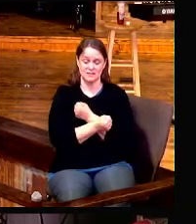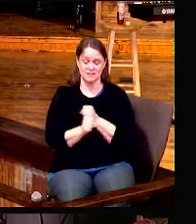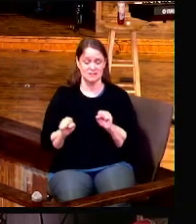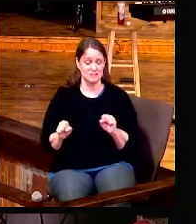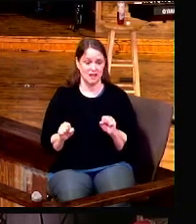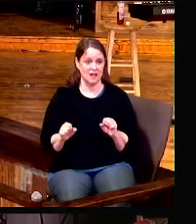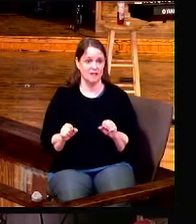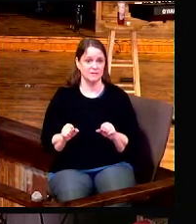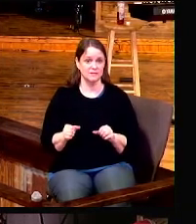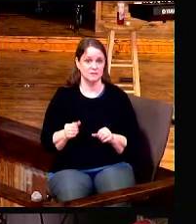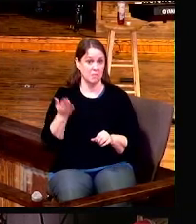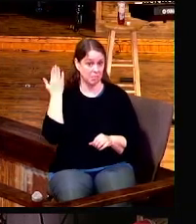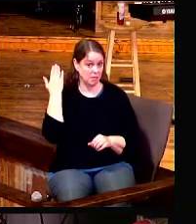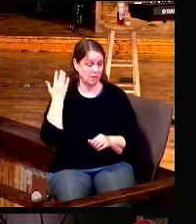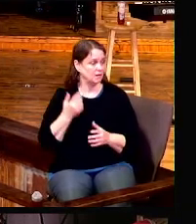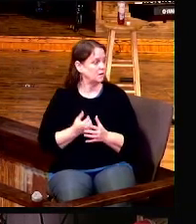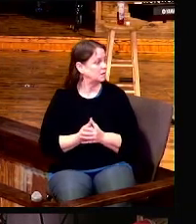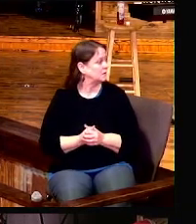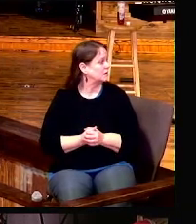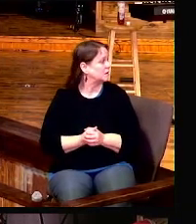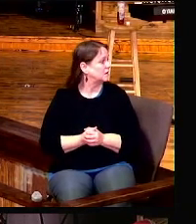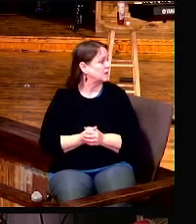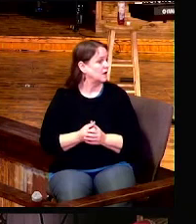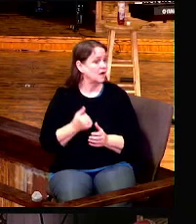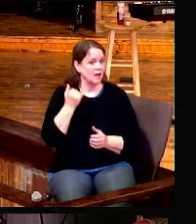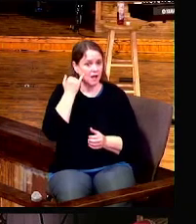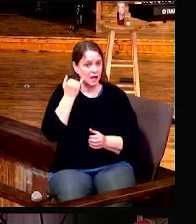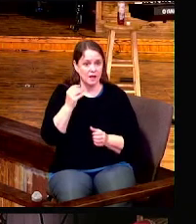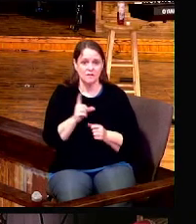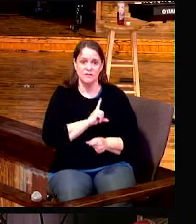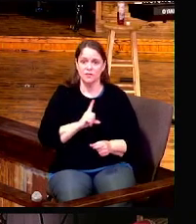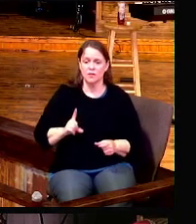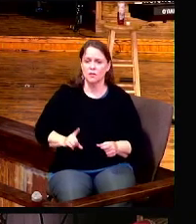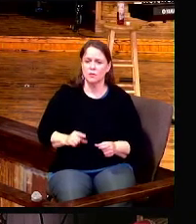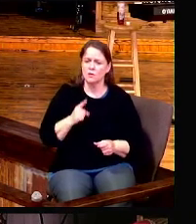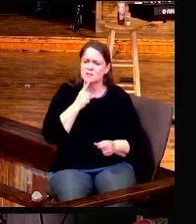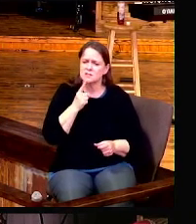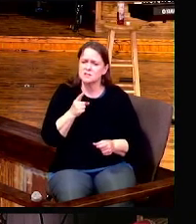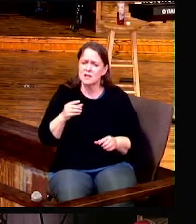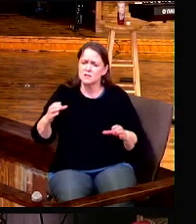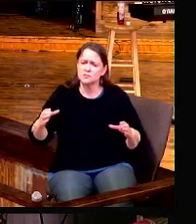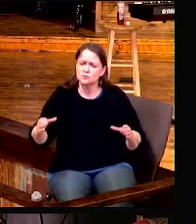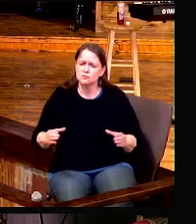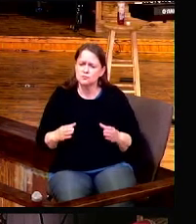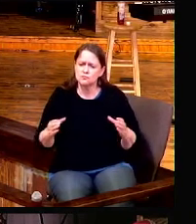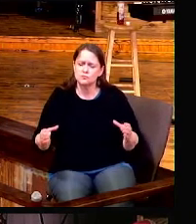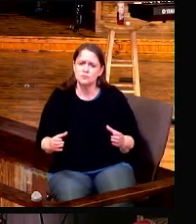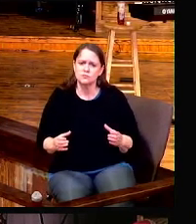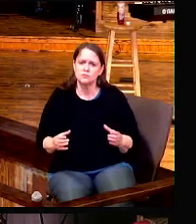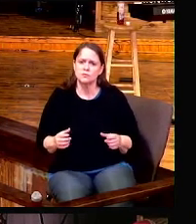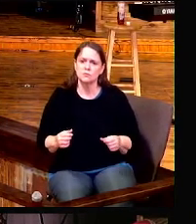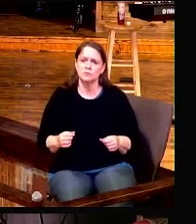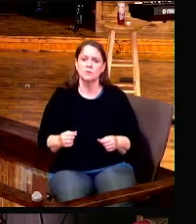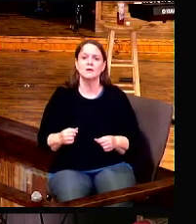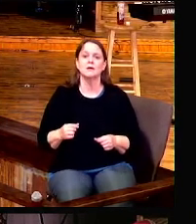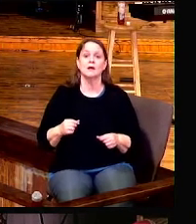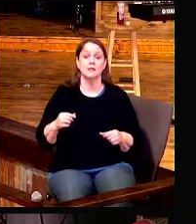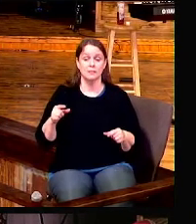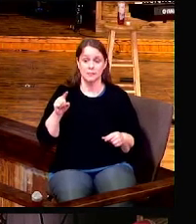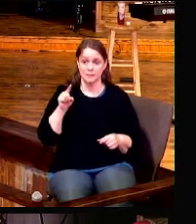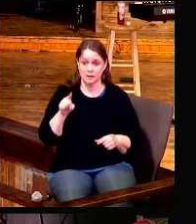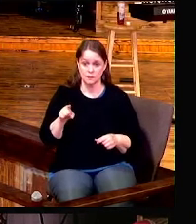So it just goes to show that if the Lord's prompting you to do something, don't let anything stand in your way. Just do it. Because